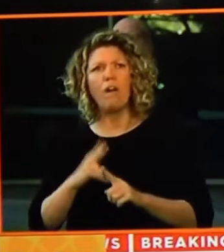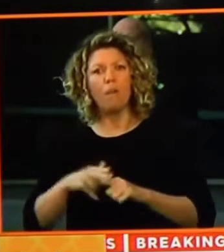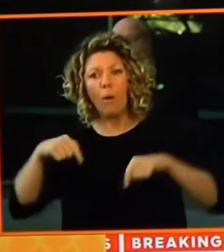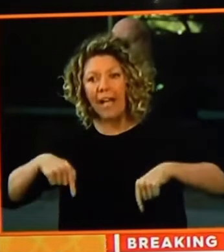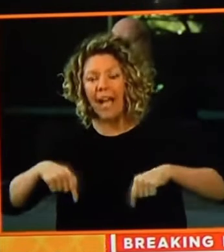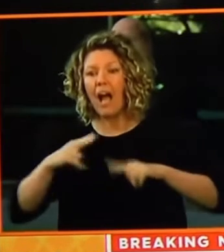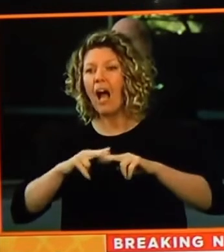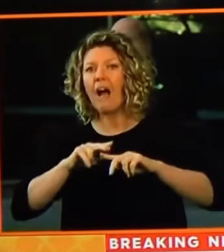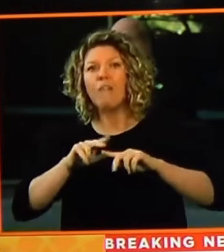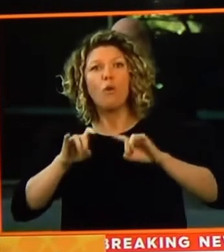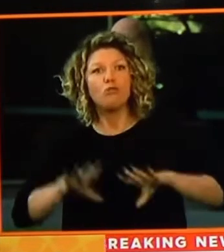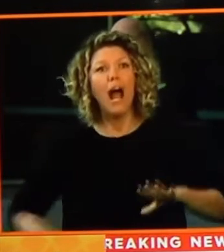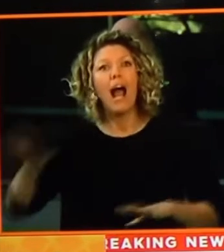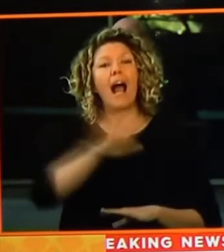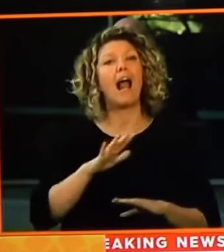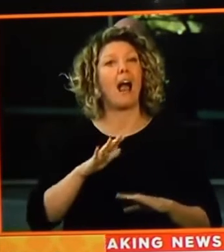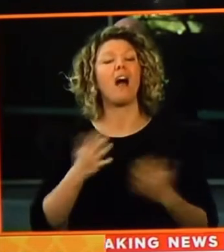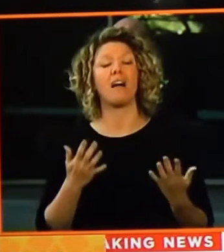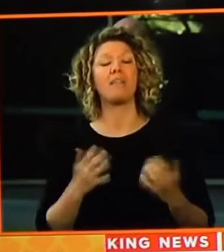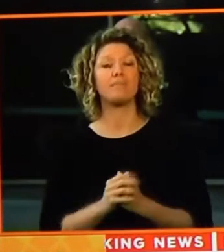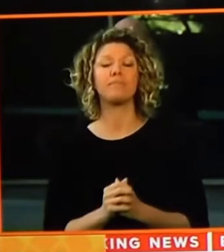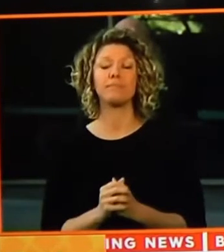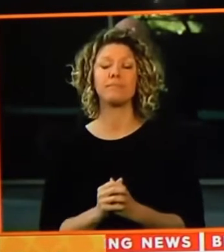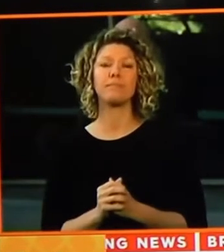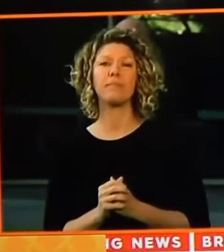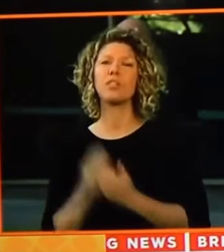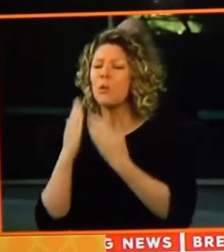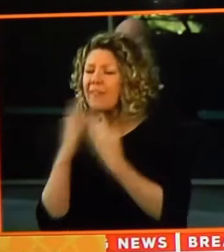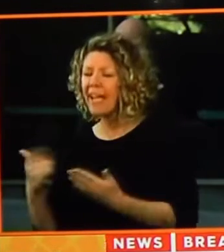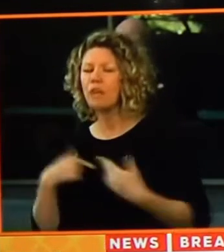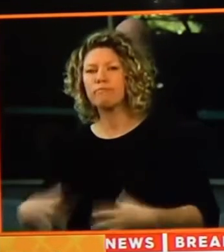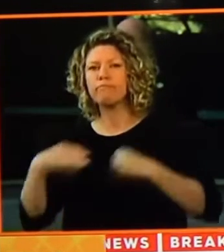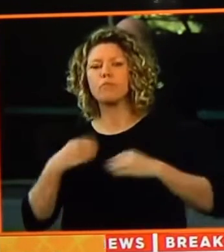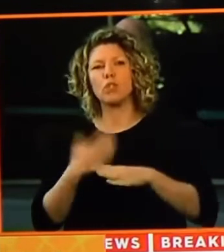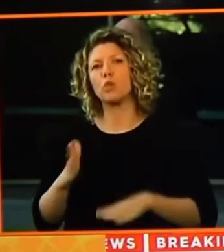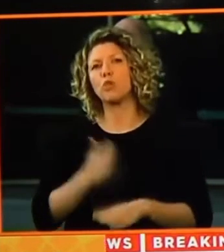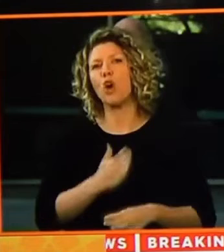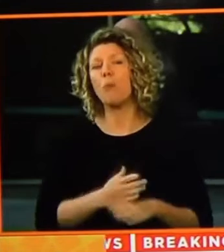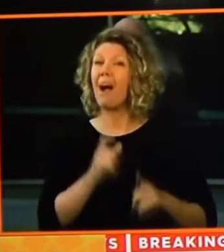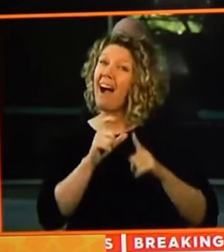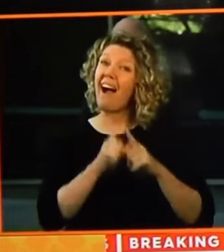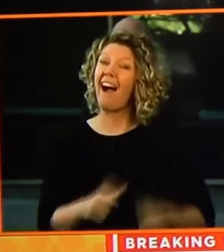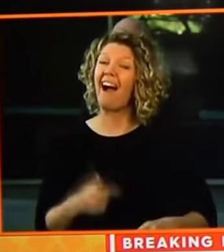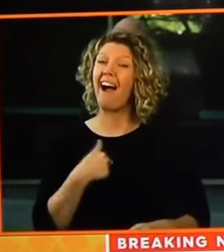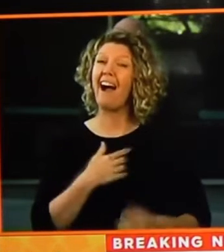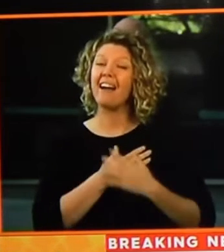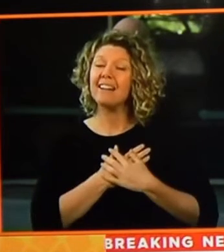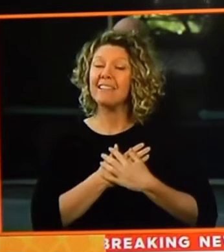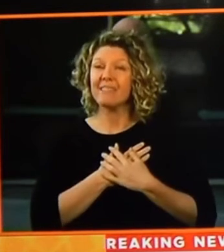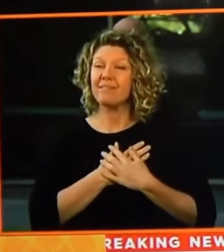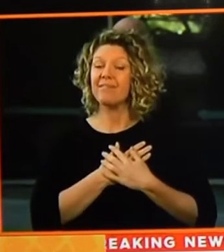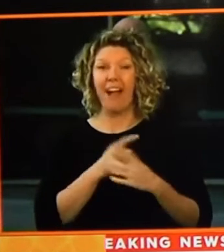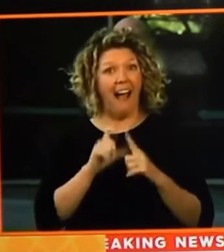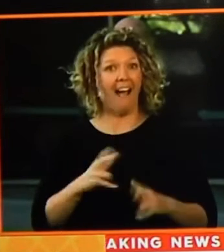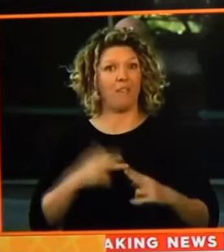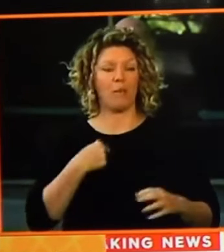further afield. I thank the Premier for the opportunity to take on this new role. It's been a very difficult decision, a deeply personal